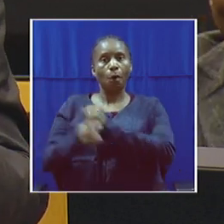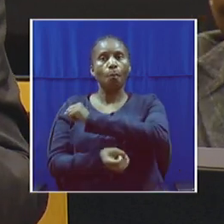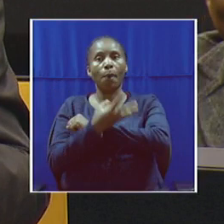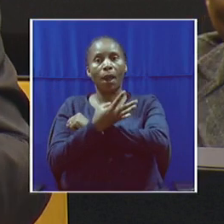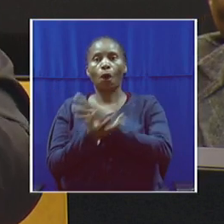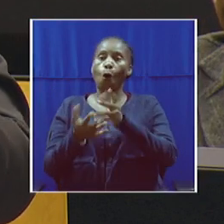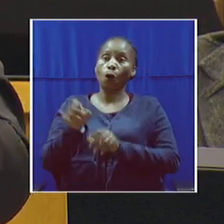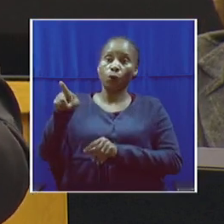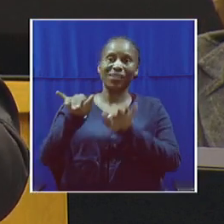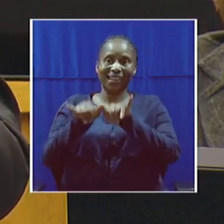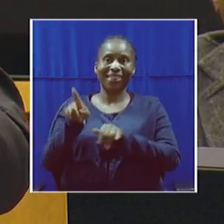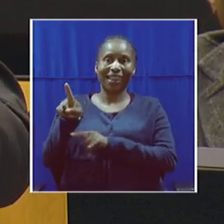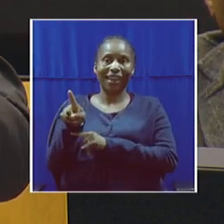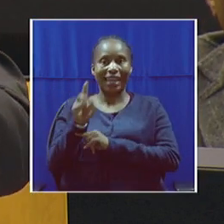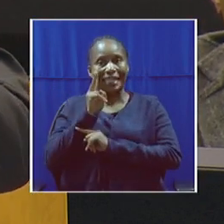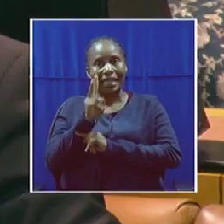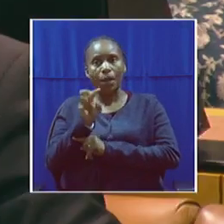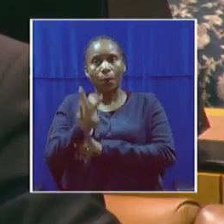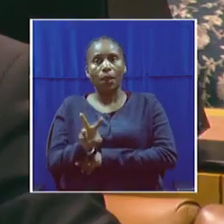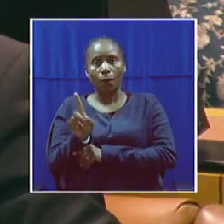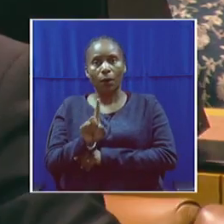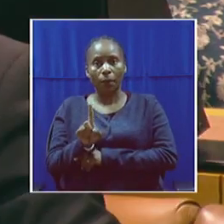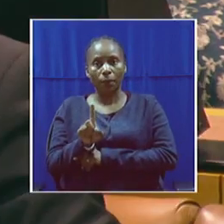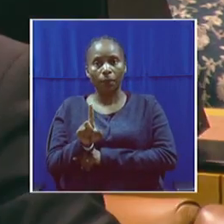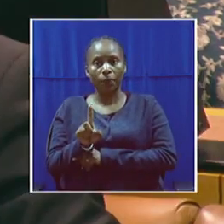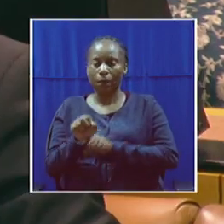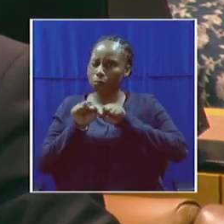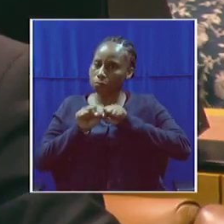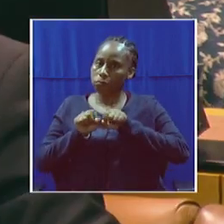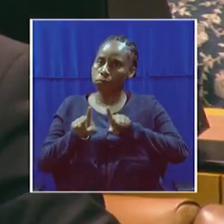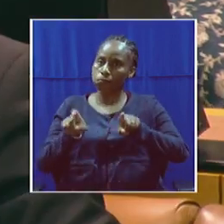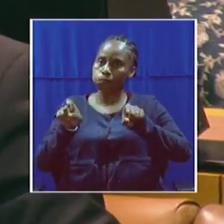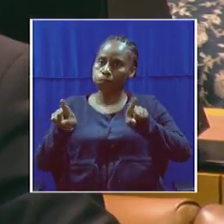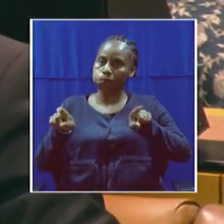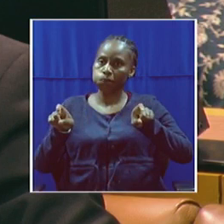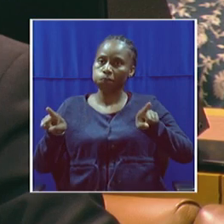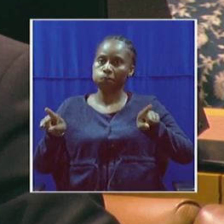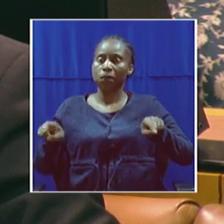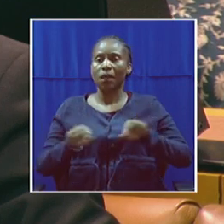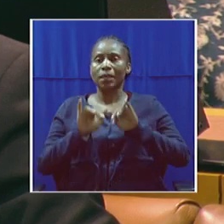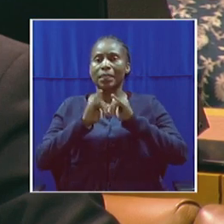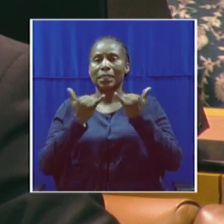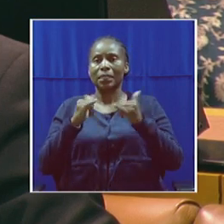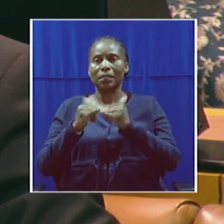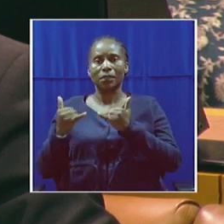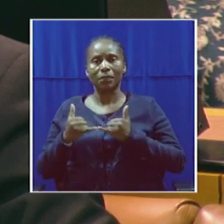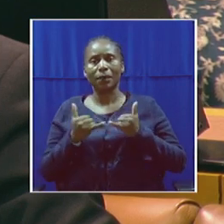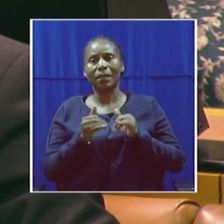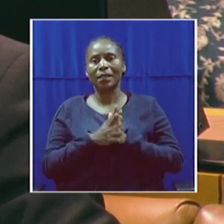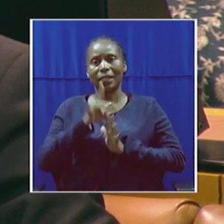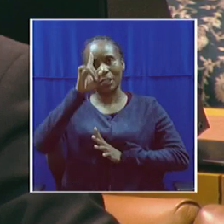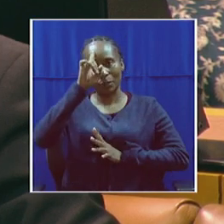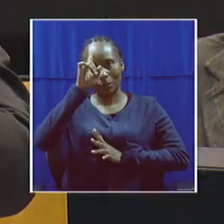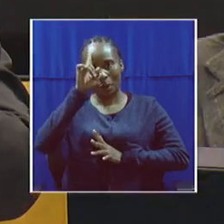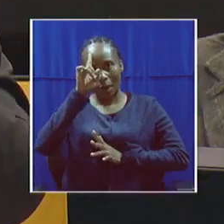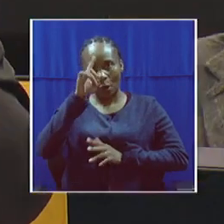there you're going to see a plora of small companies blackowned young